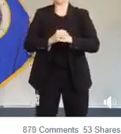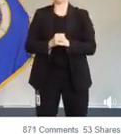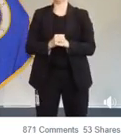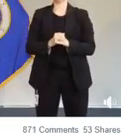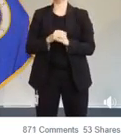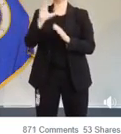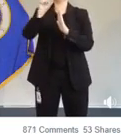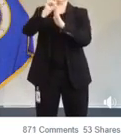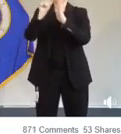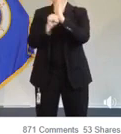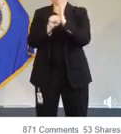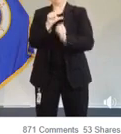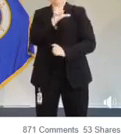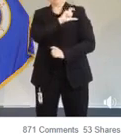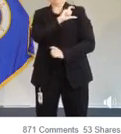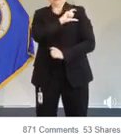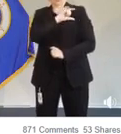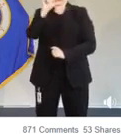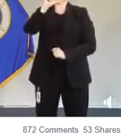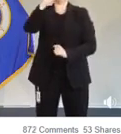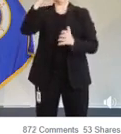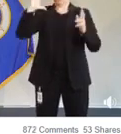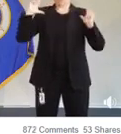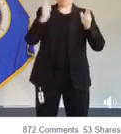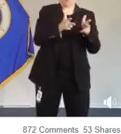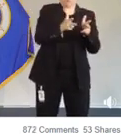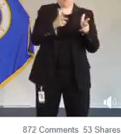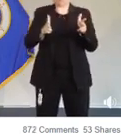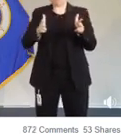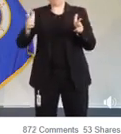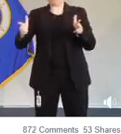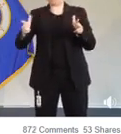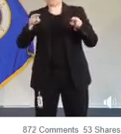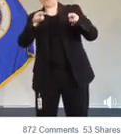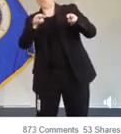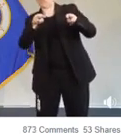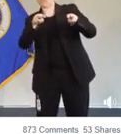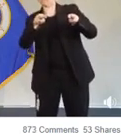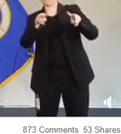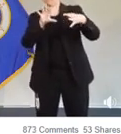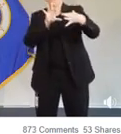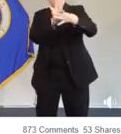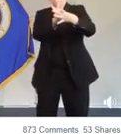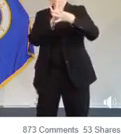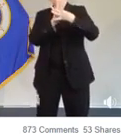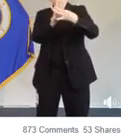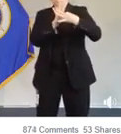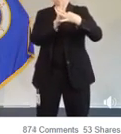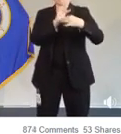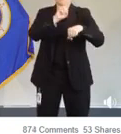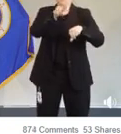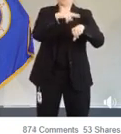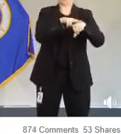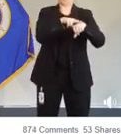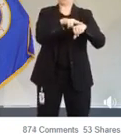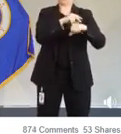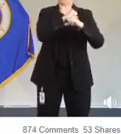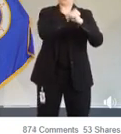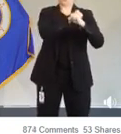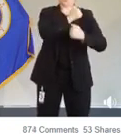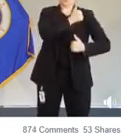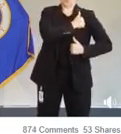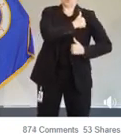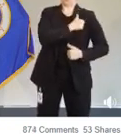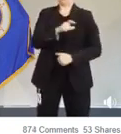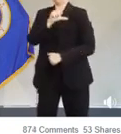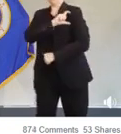wanted to support that mission. So in cooperation with the state patrol, we began that mission. The